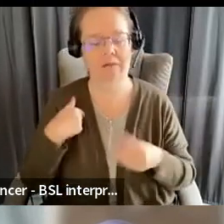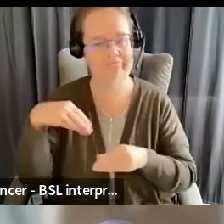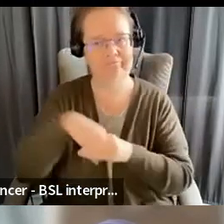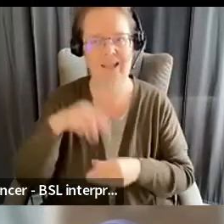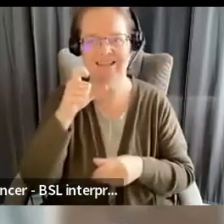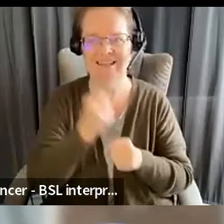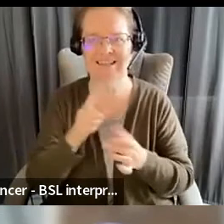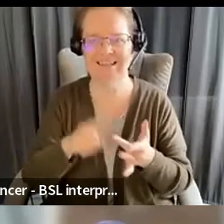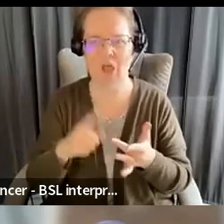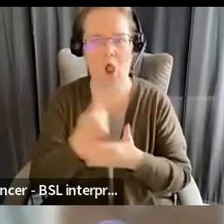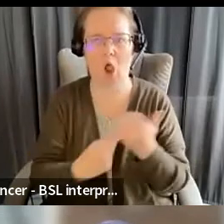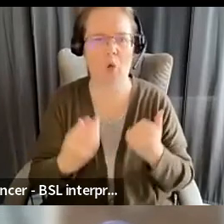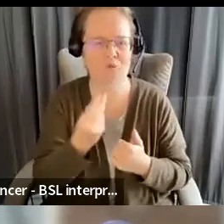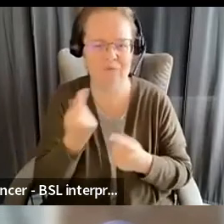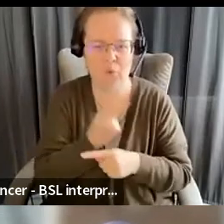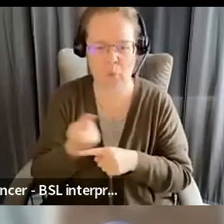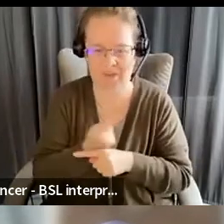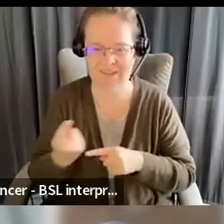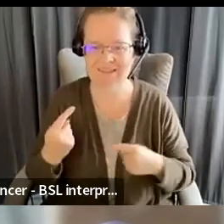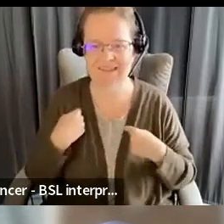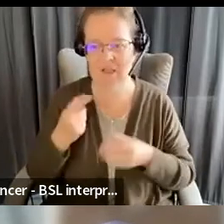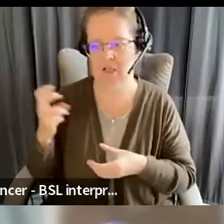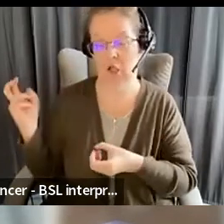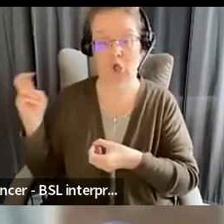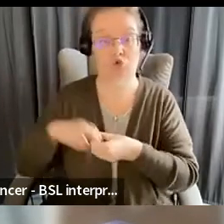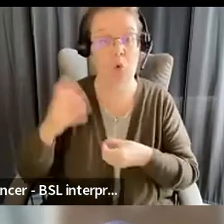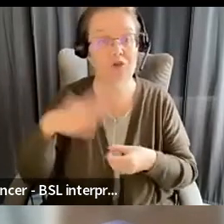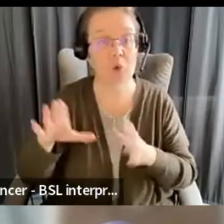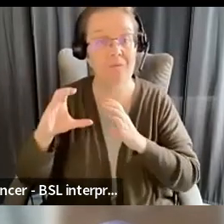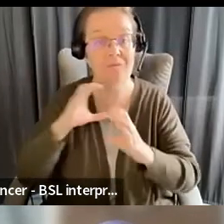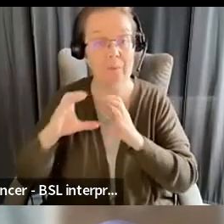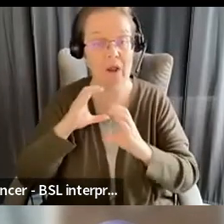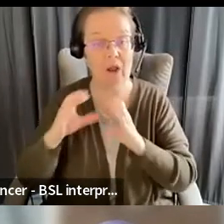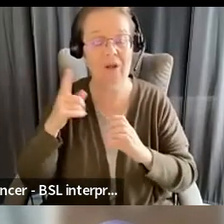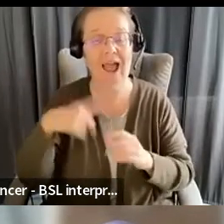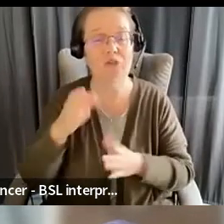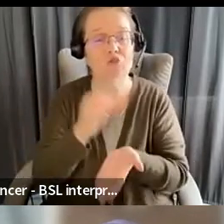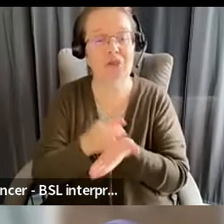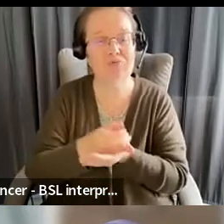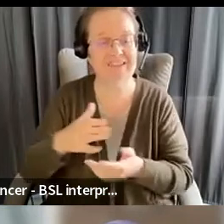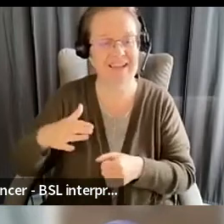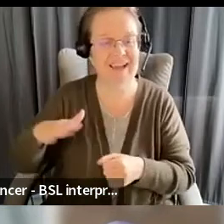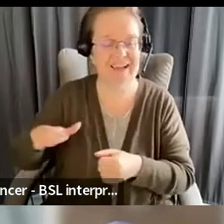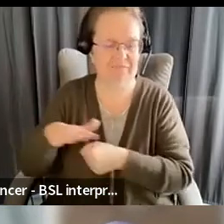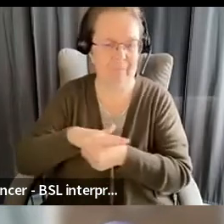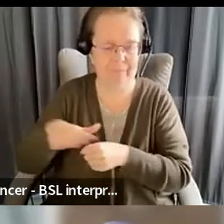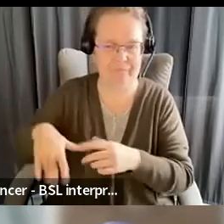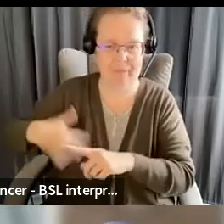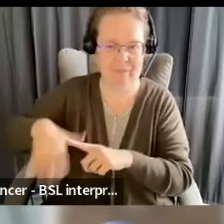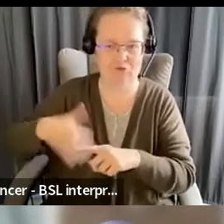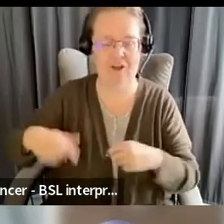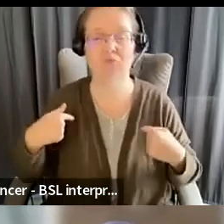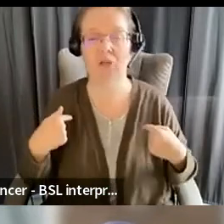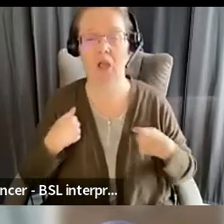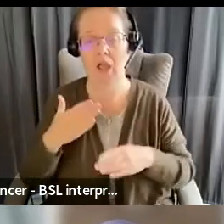with them for 7 weeks, and I've actually joined from a communications and charity background. And it's actually come about that